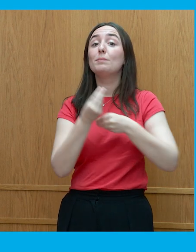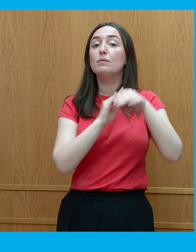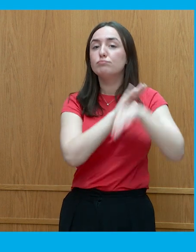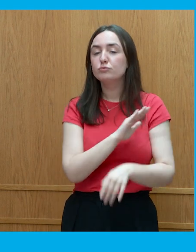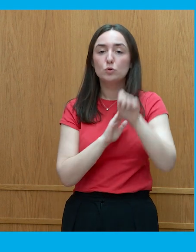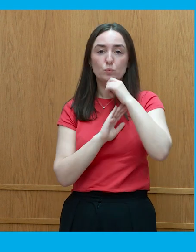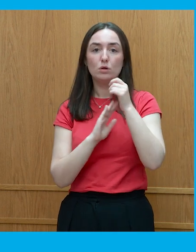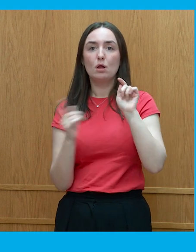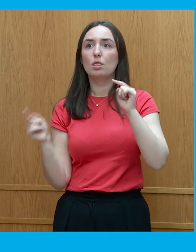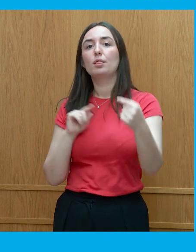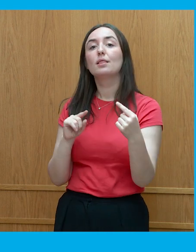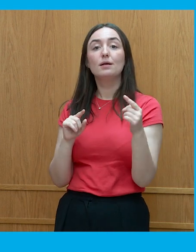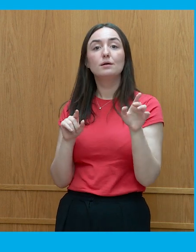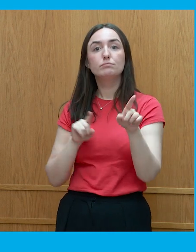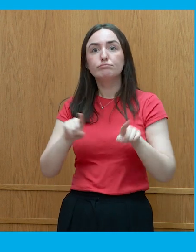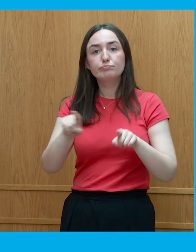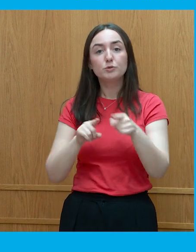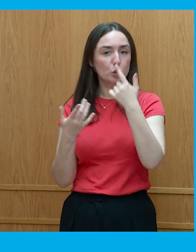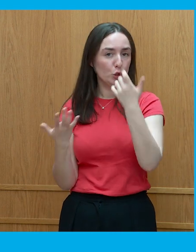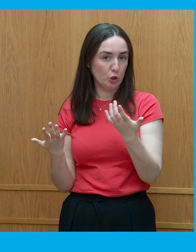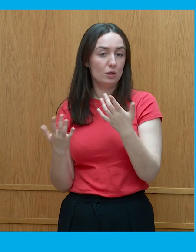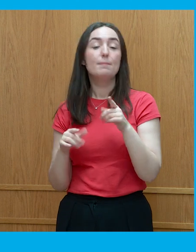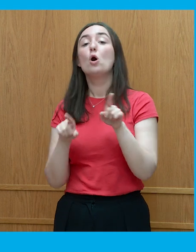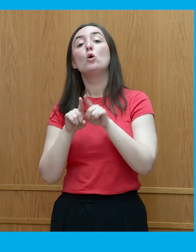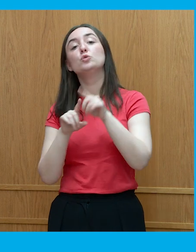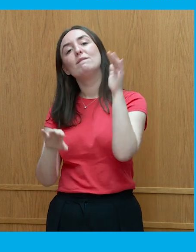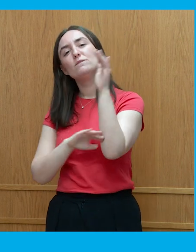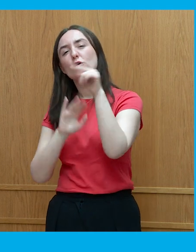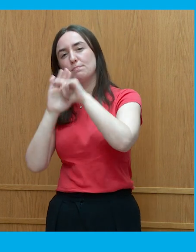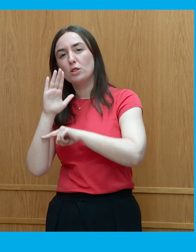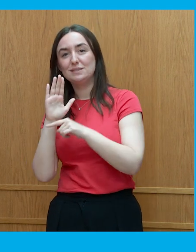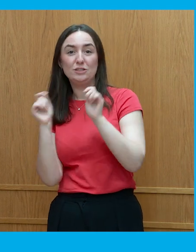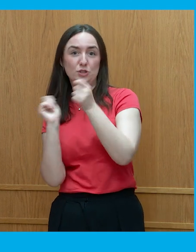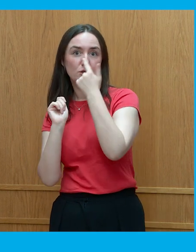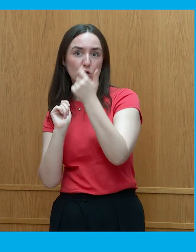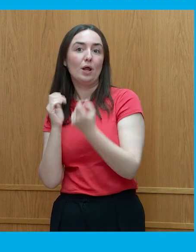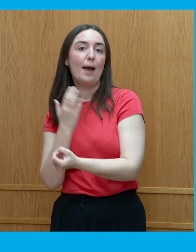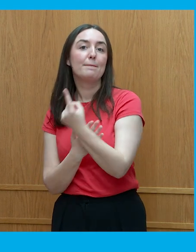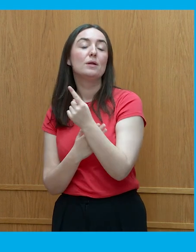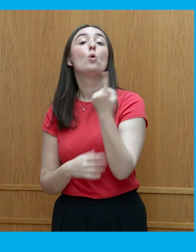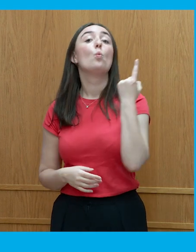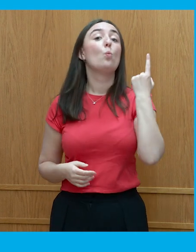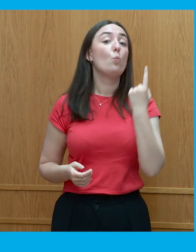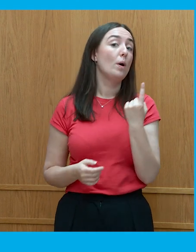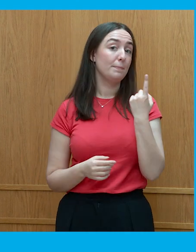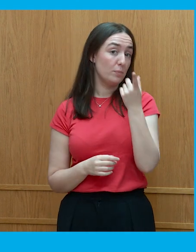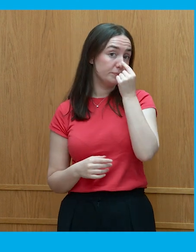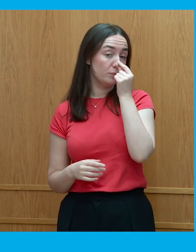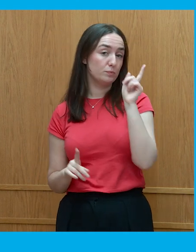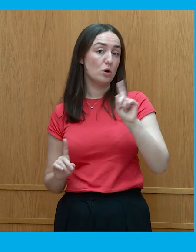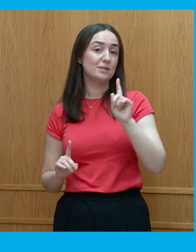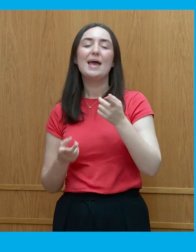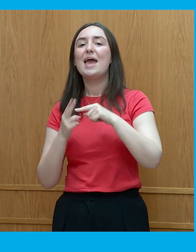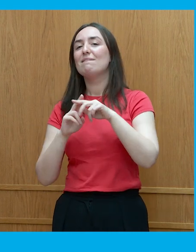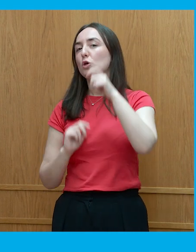But then there are two foreign policy things that could happen that would have a big impact. One would be if the Ukraine